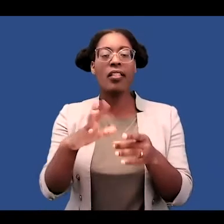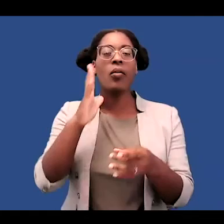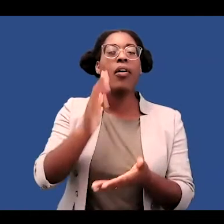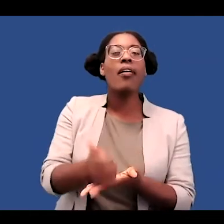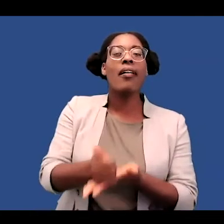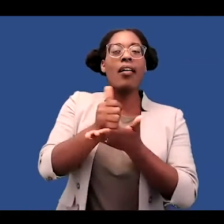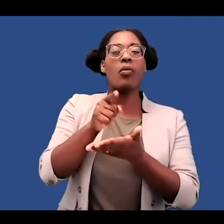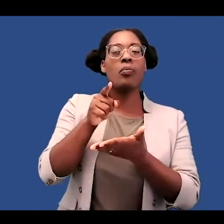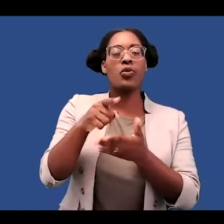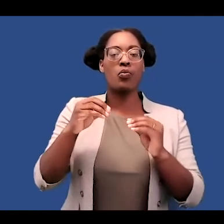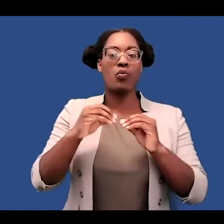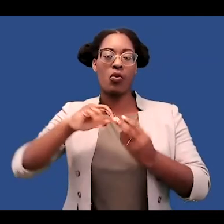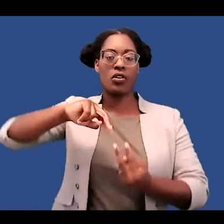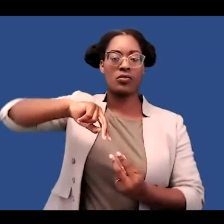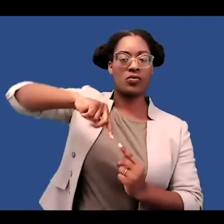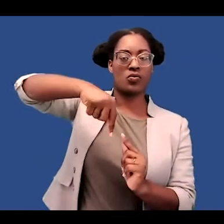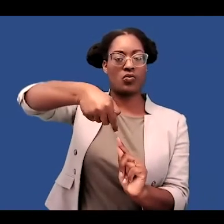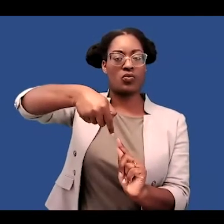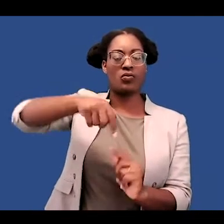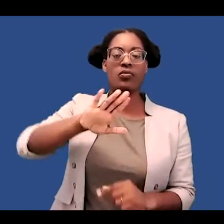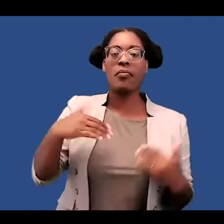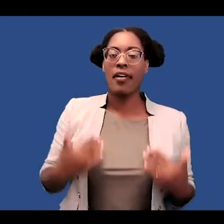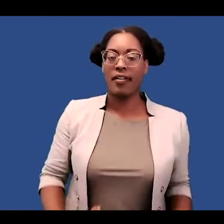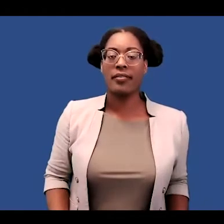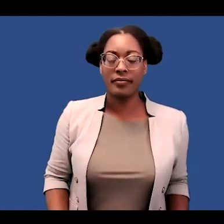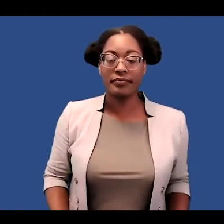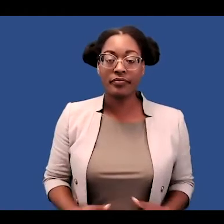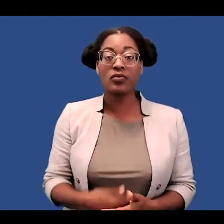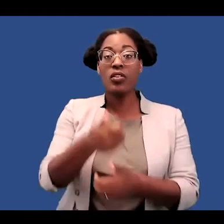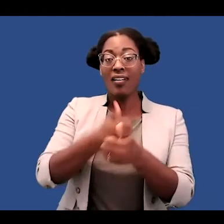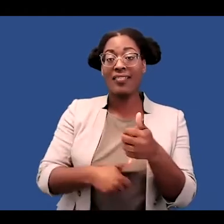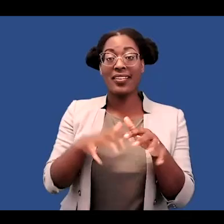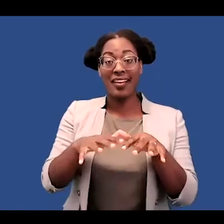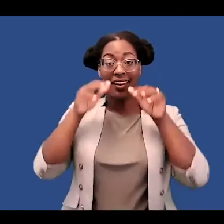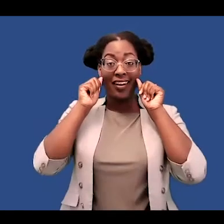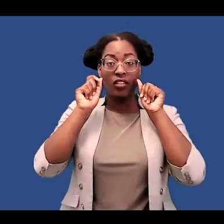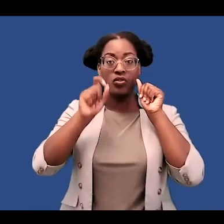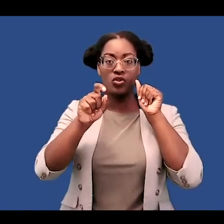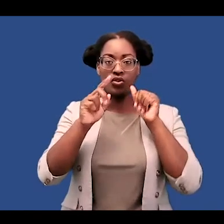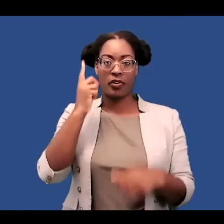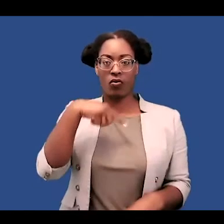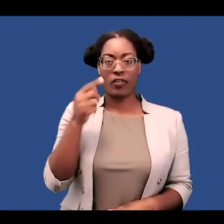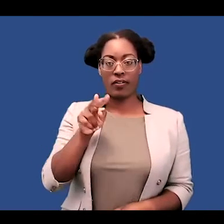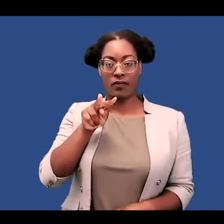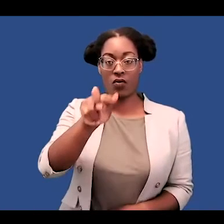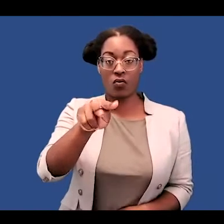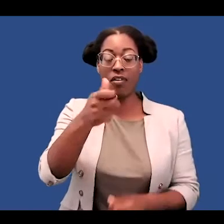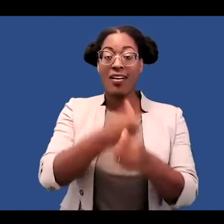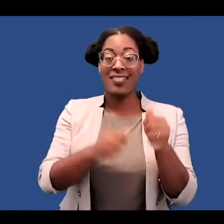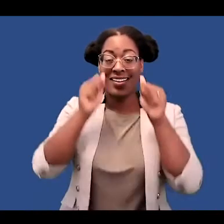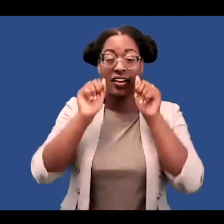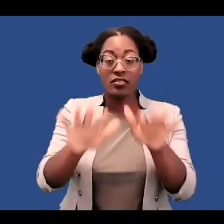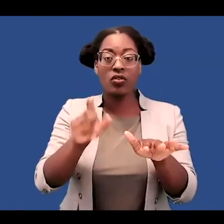that shoulder in the direction that you're turning. So every inhale, you should be forward, and every exhale, you